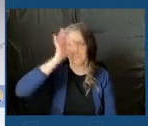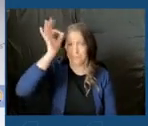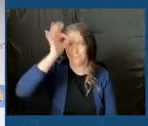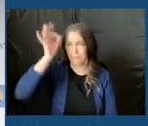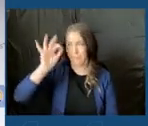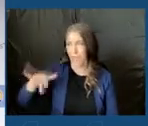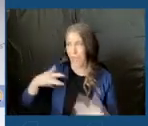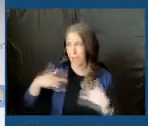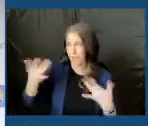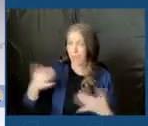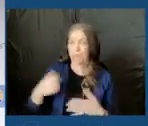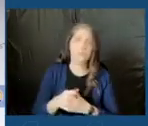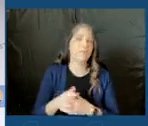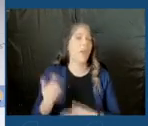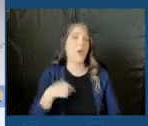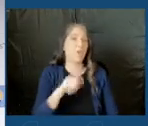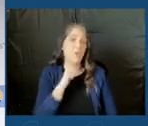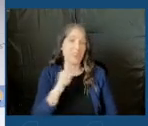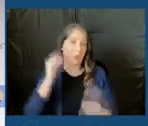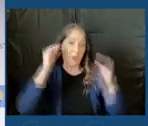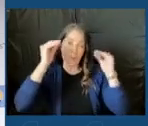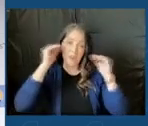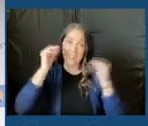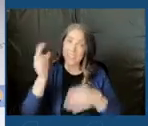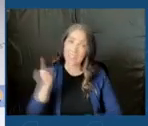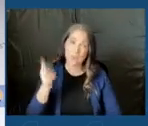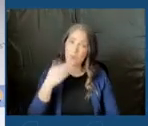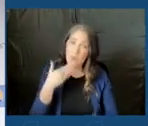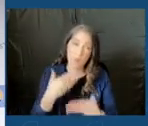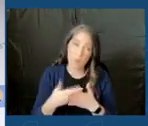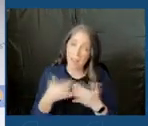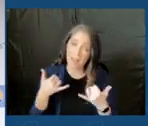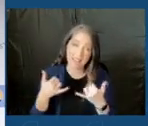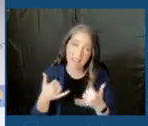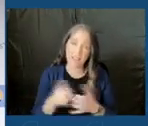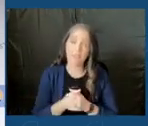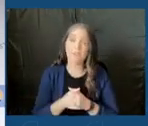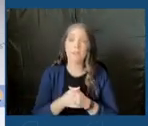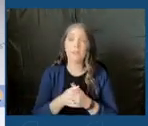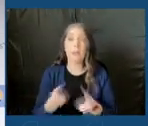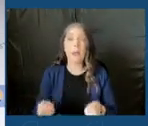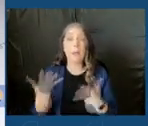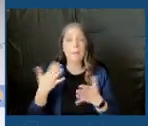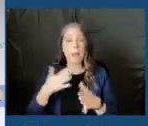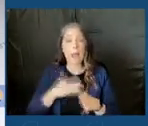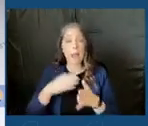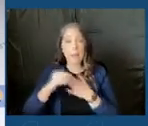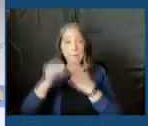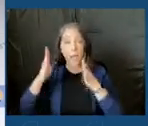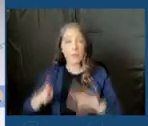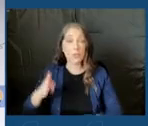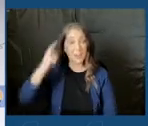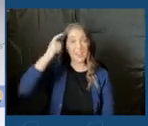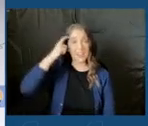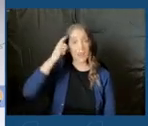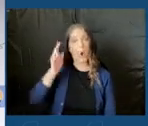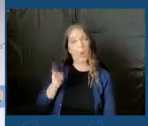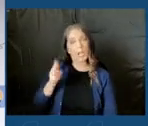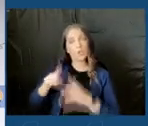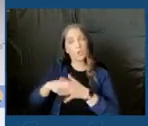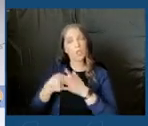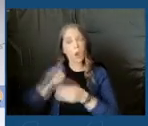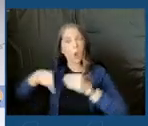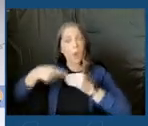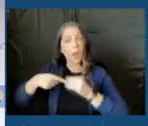history very well in schools these days, and a lot of my students really believe that history began the day they were born. If you